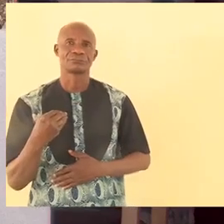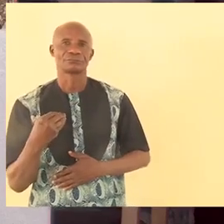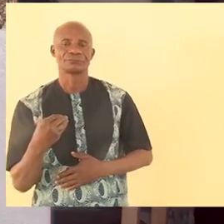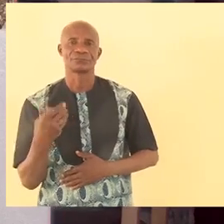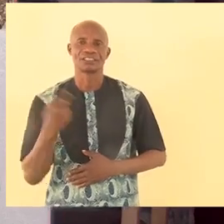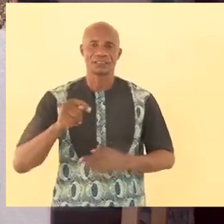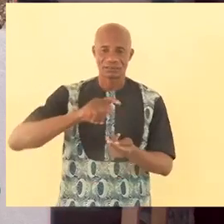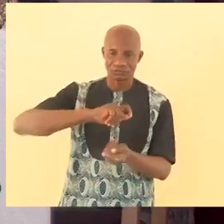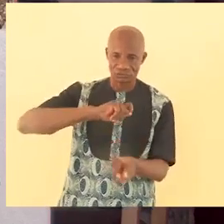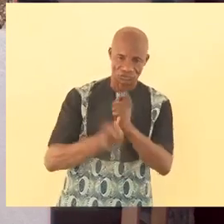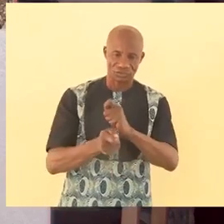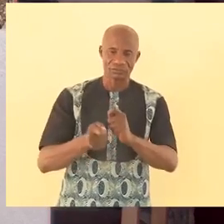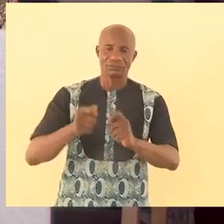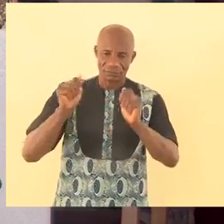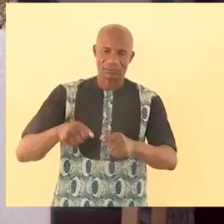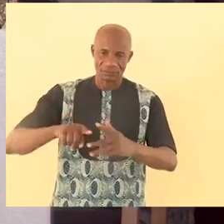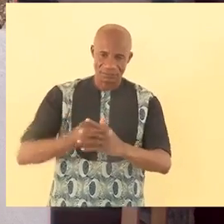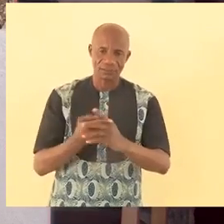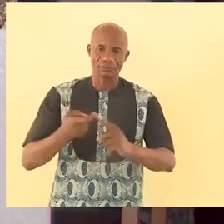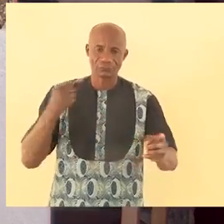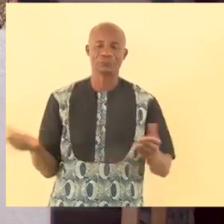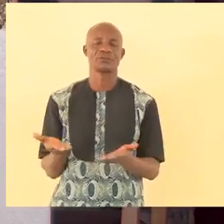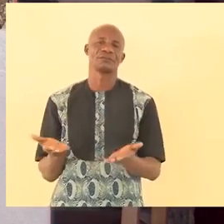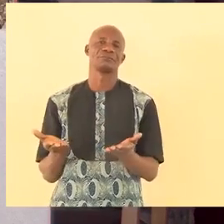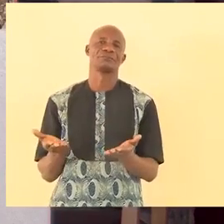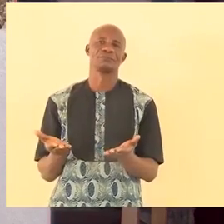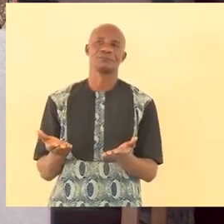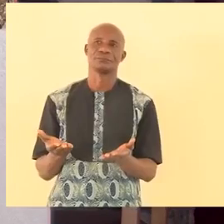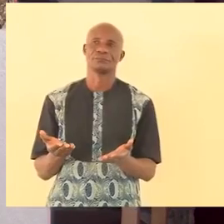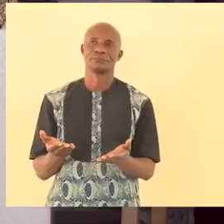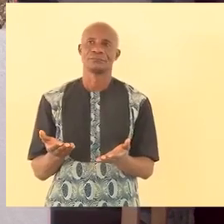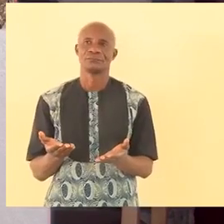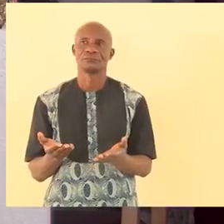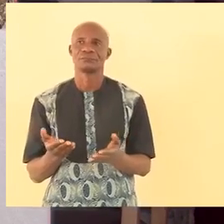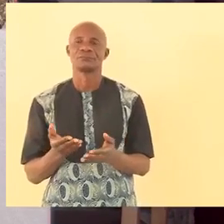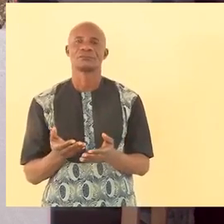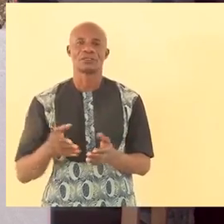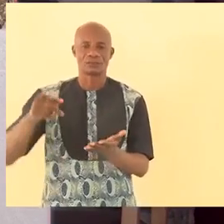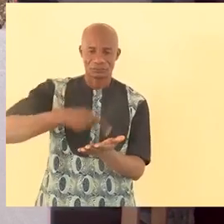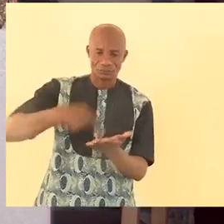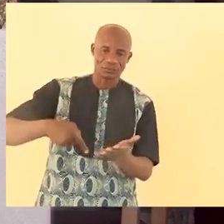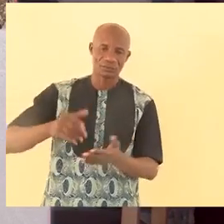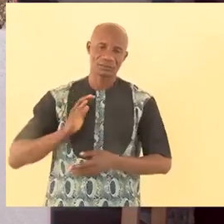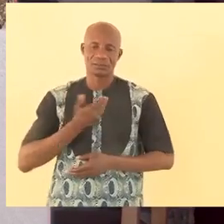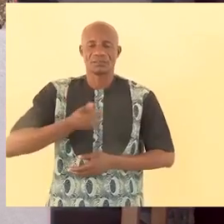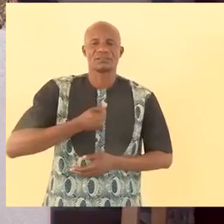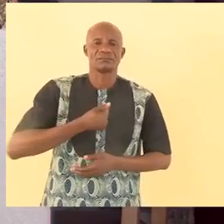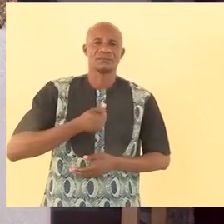And the change can begin from here when we begin to reorientate ourselves and correct